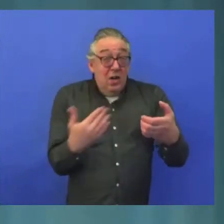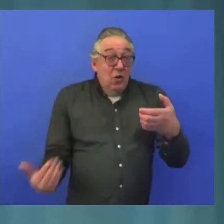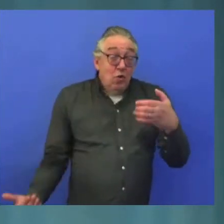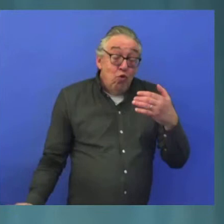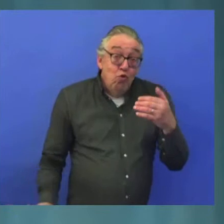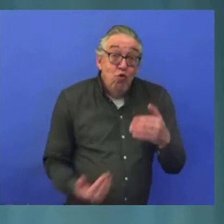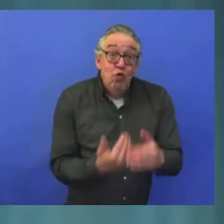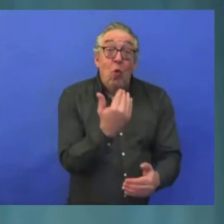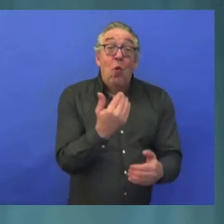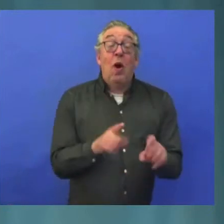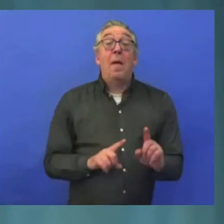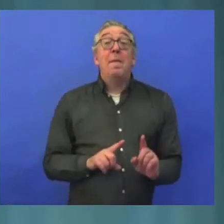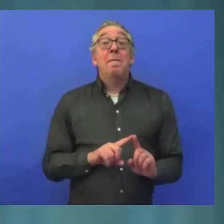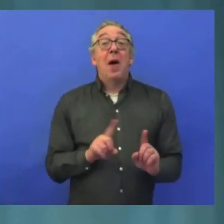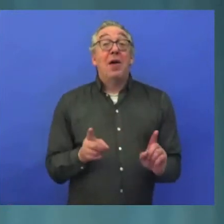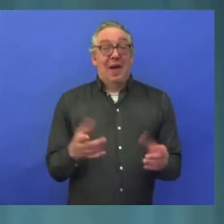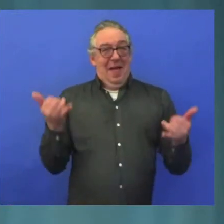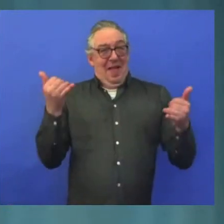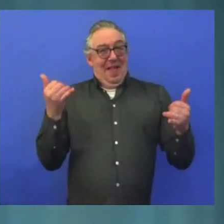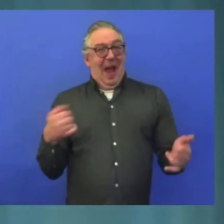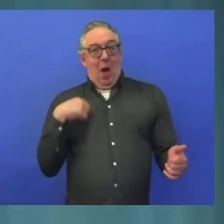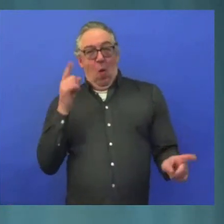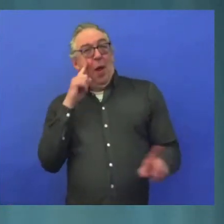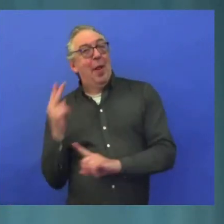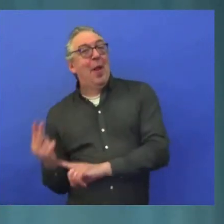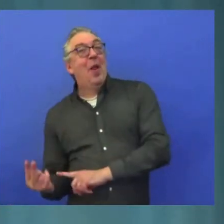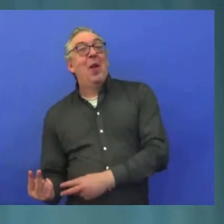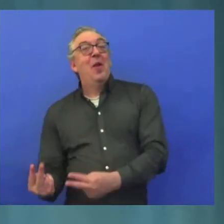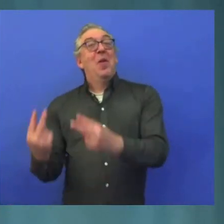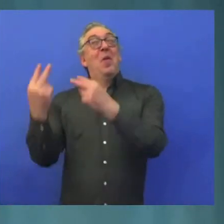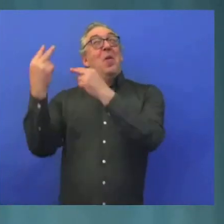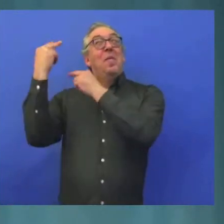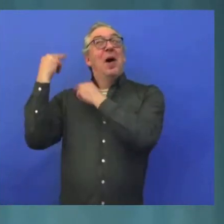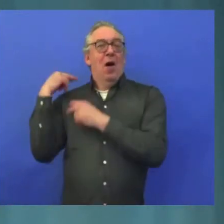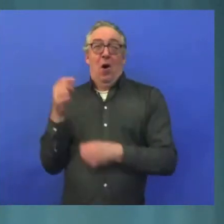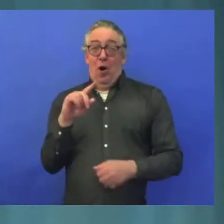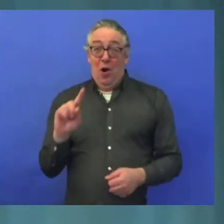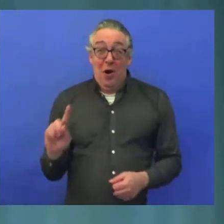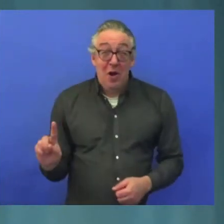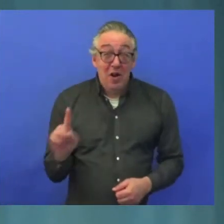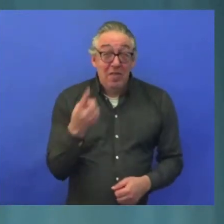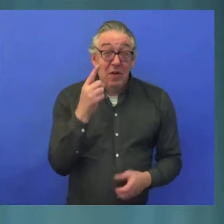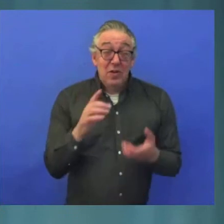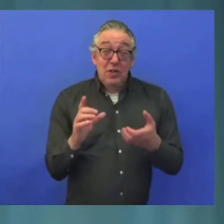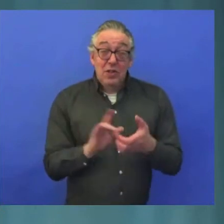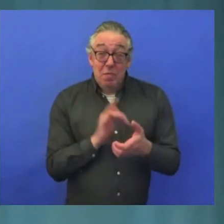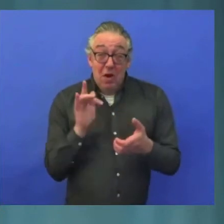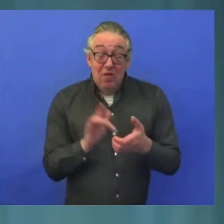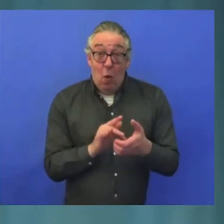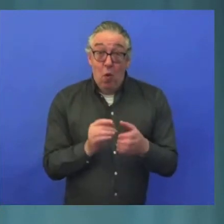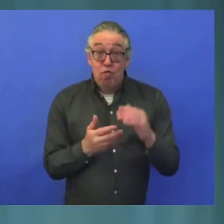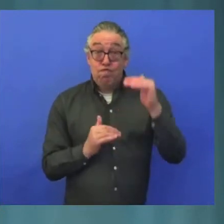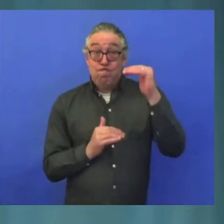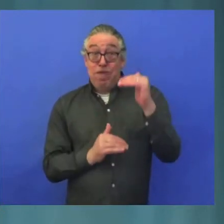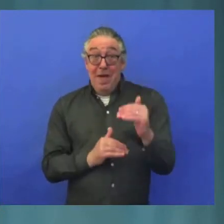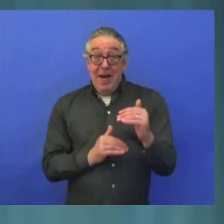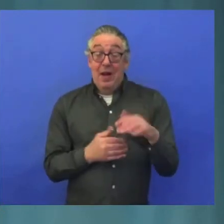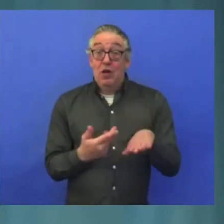of today, it was very big, it was very slowly, and